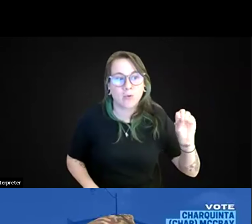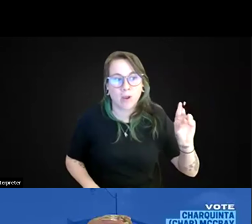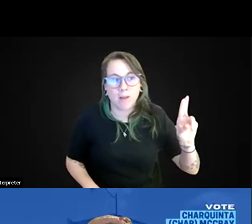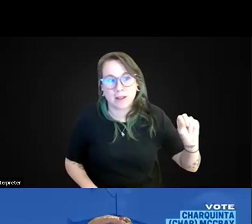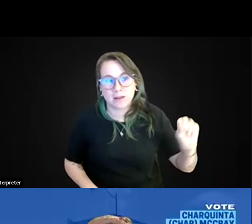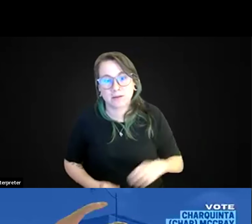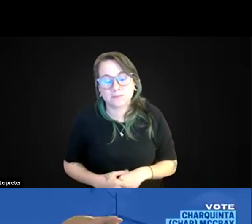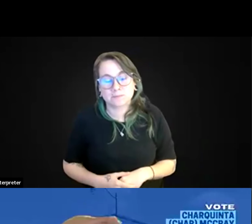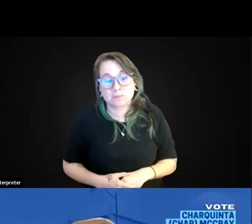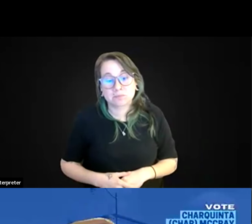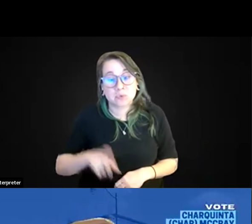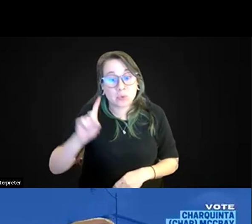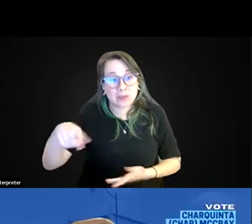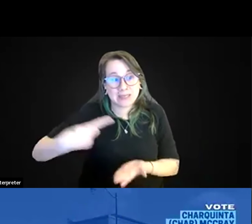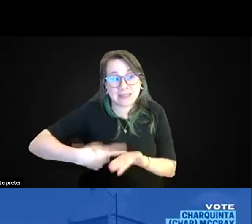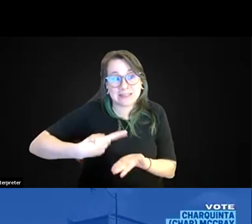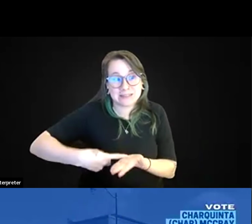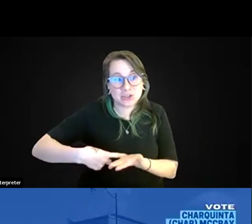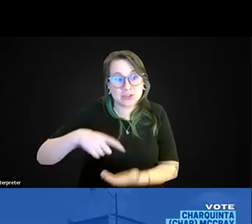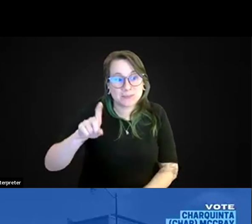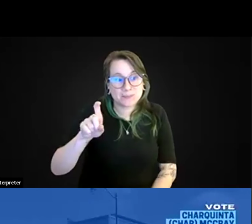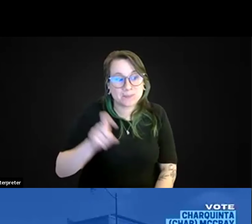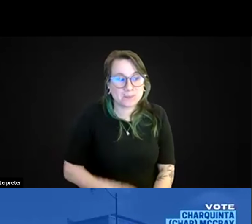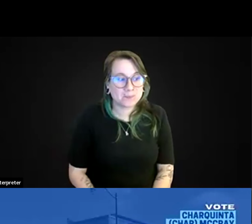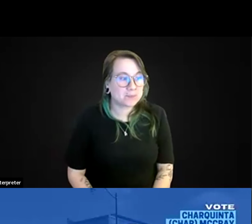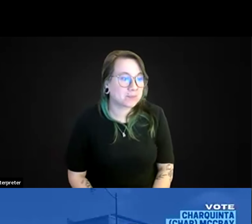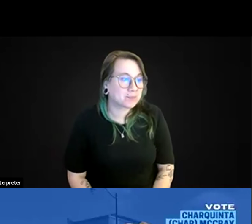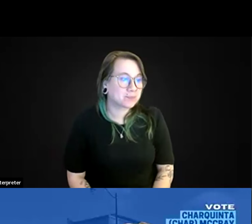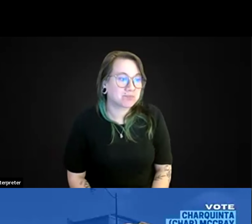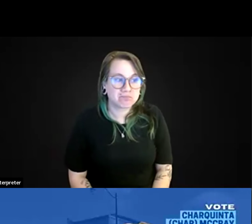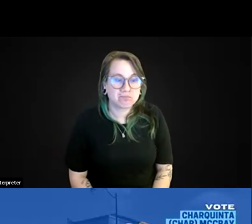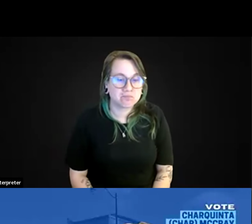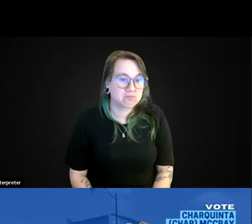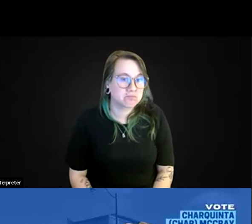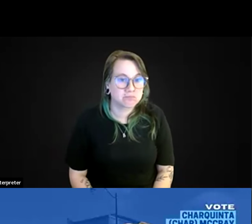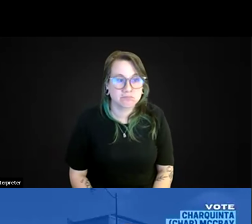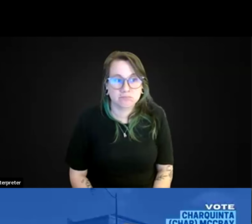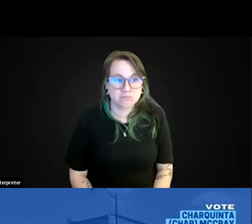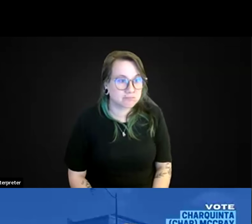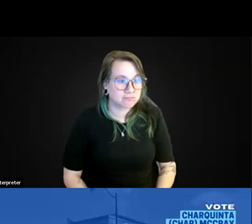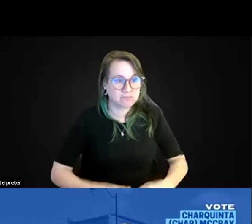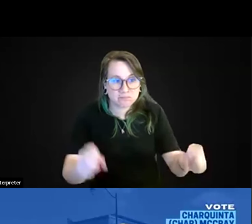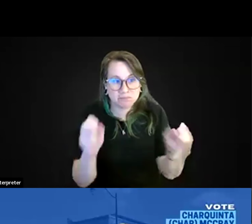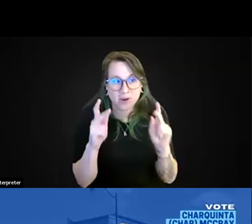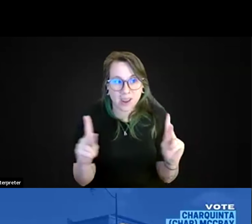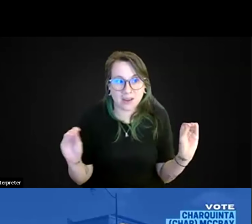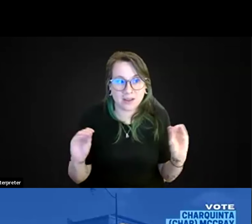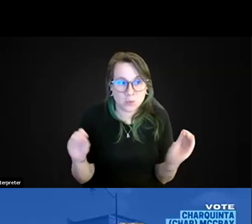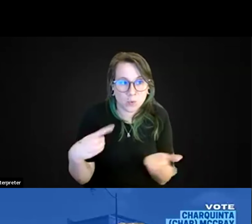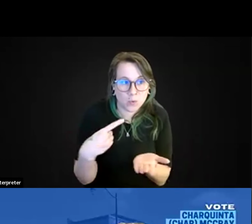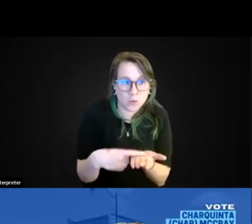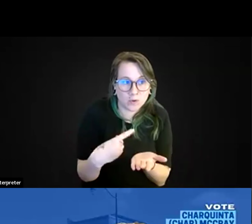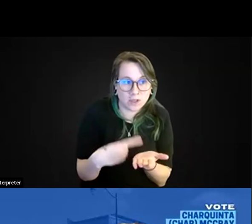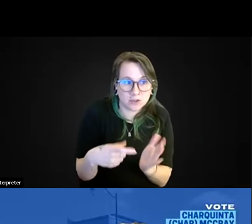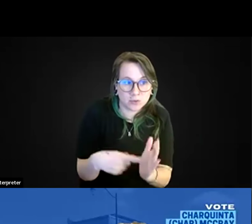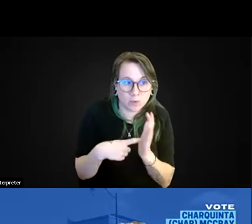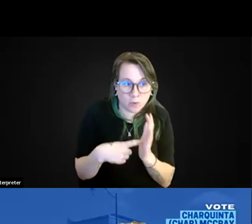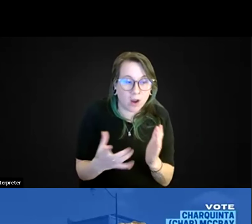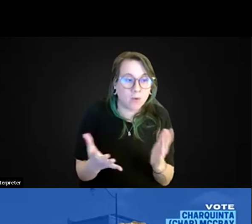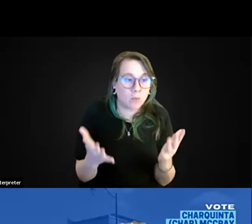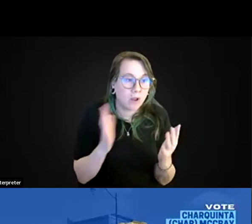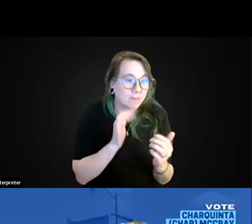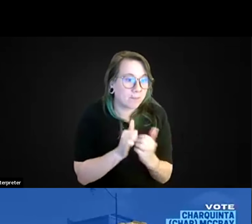Do we need a discussion? Okay, hearing no need for discussion, the motion's on the